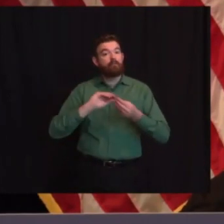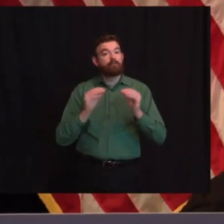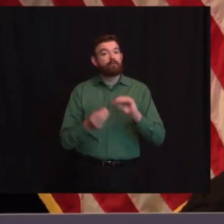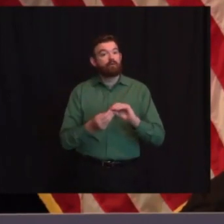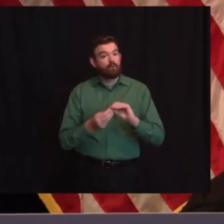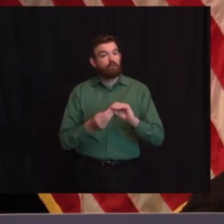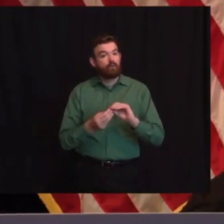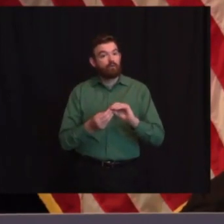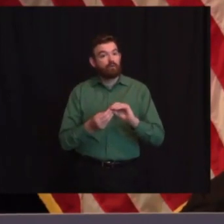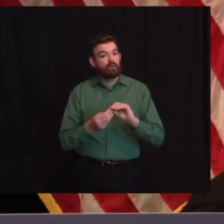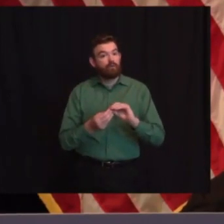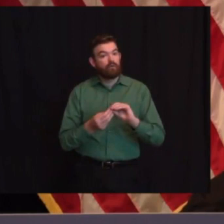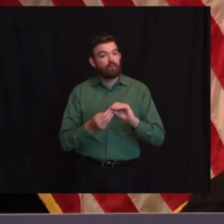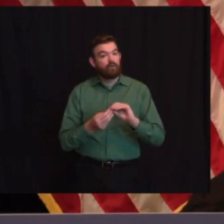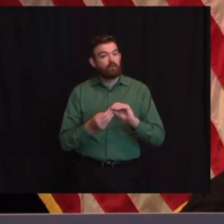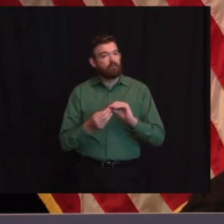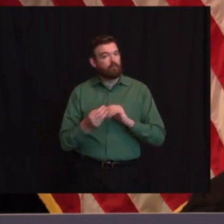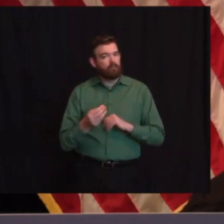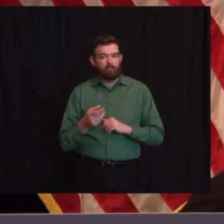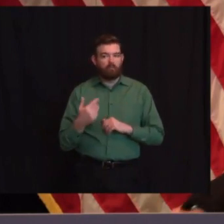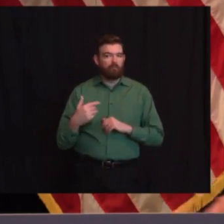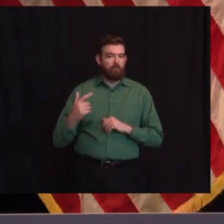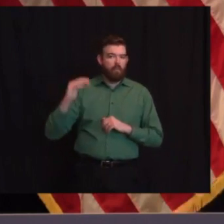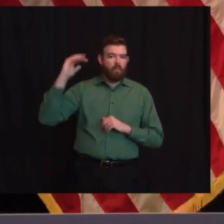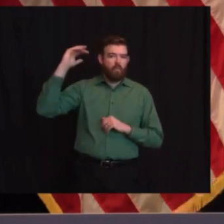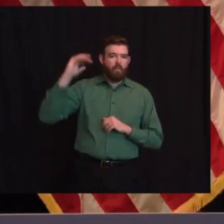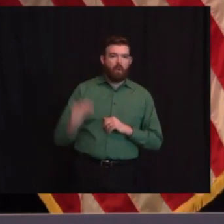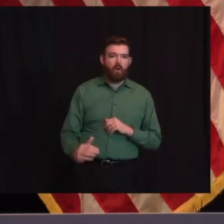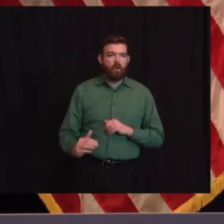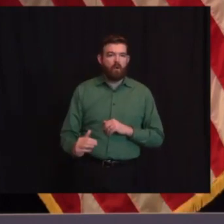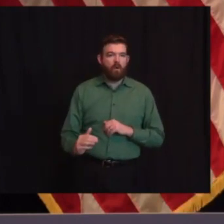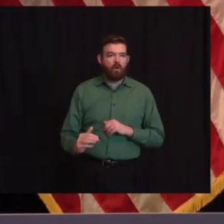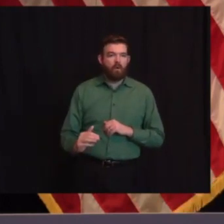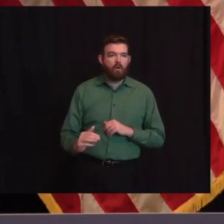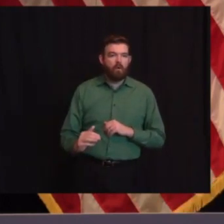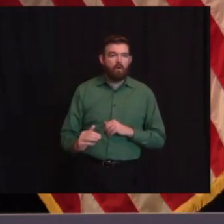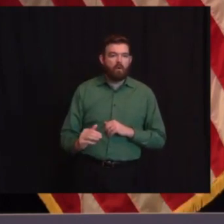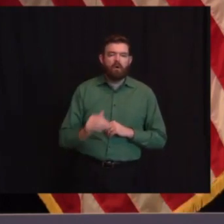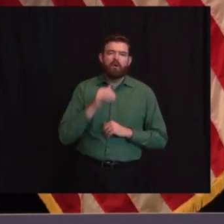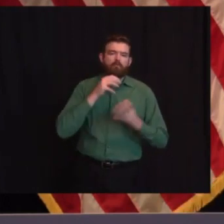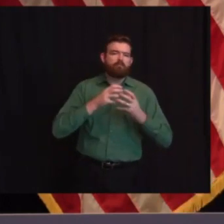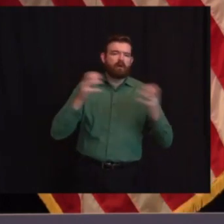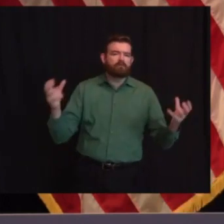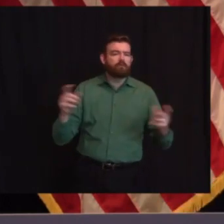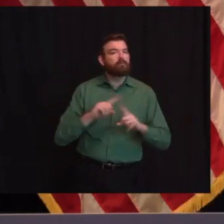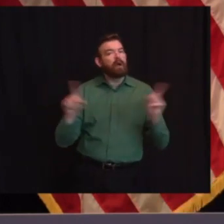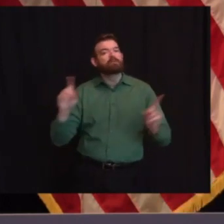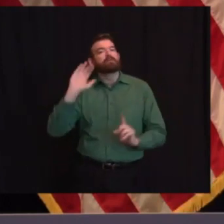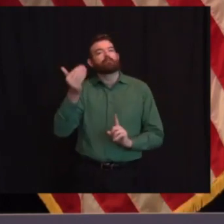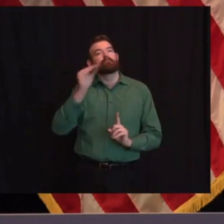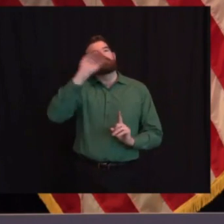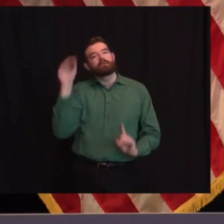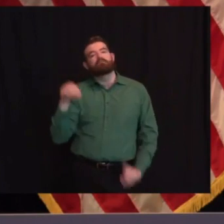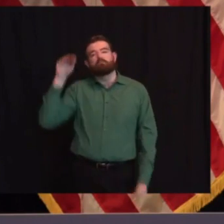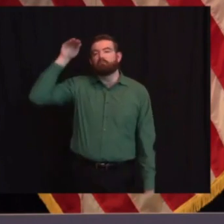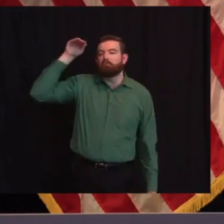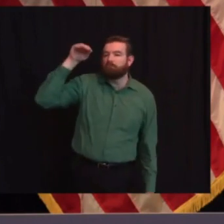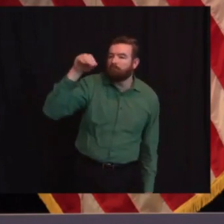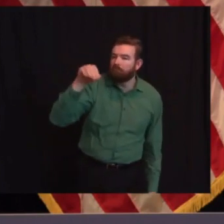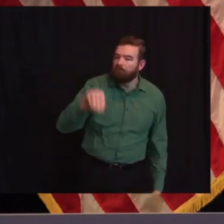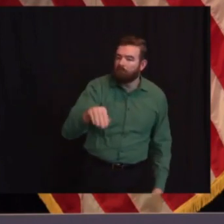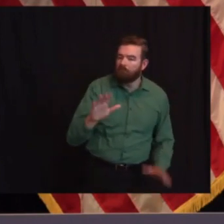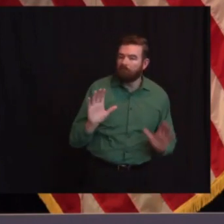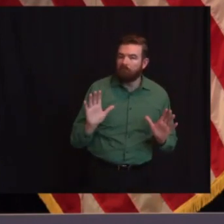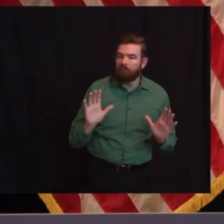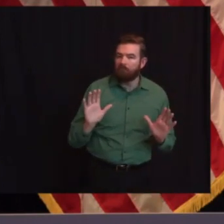willing, meaningfully lower. And again, these are not entirely, but historically overwhelmingly symptomatic folks. We had our